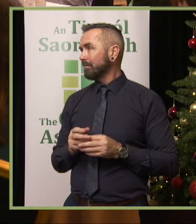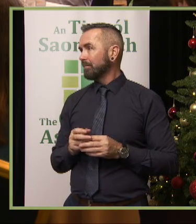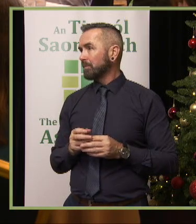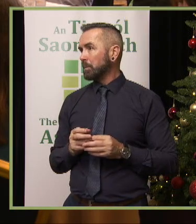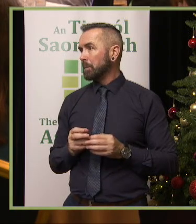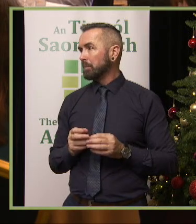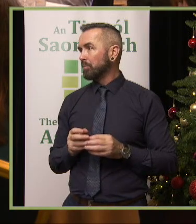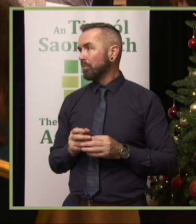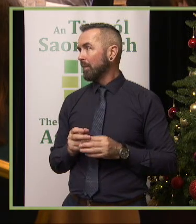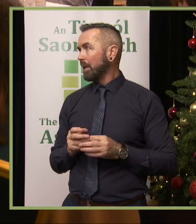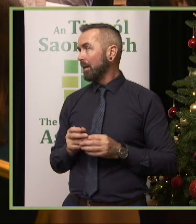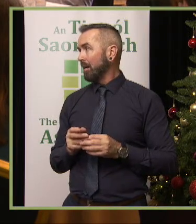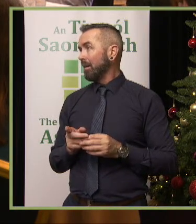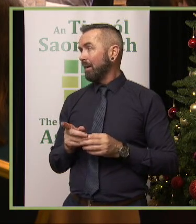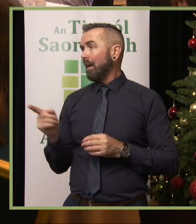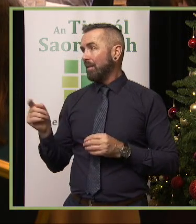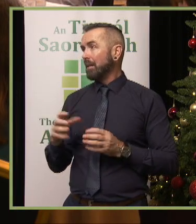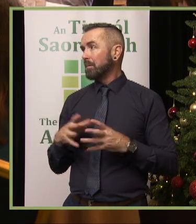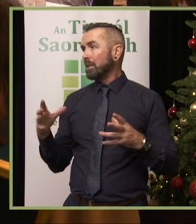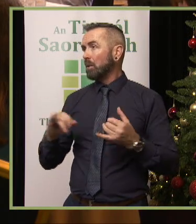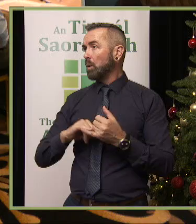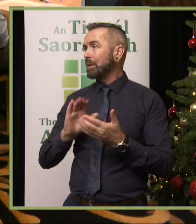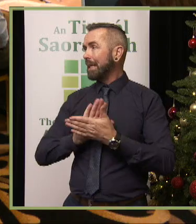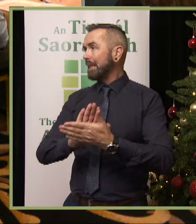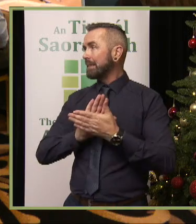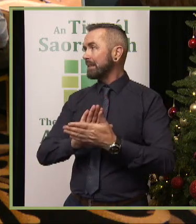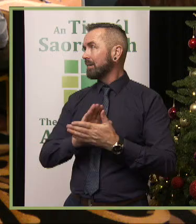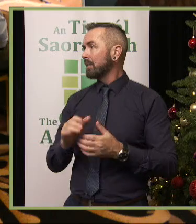Is that a majority? Vote against?